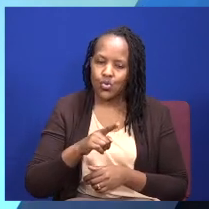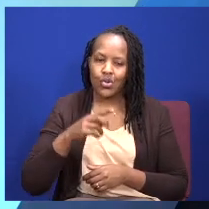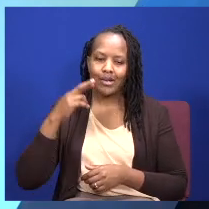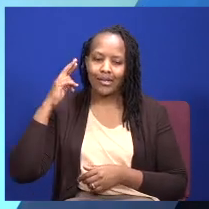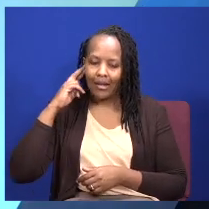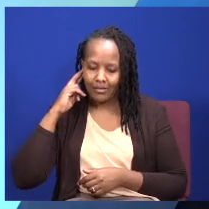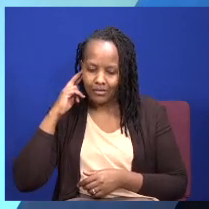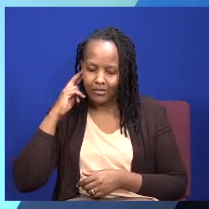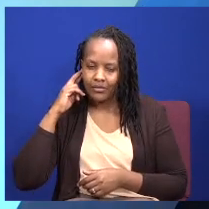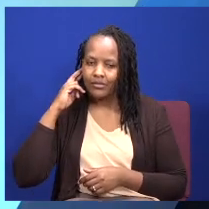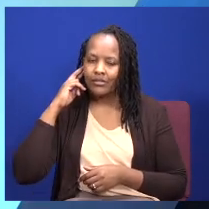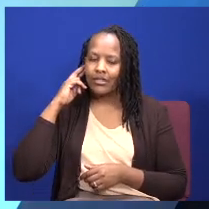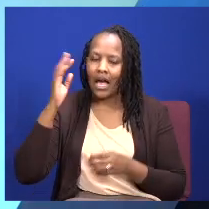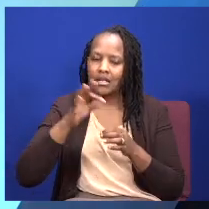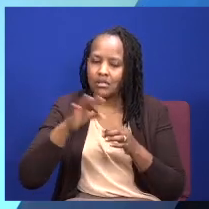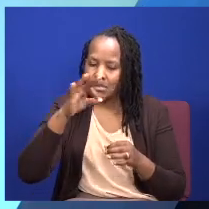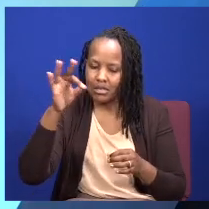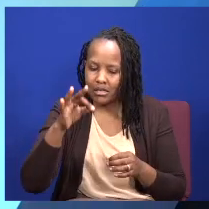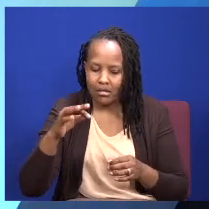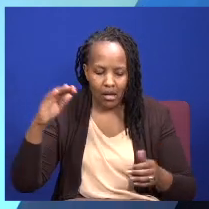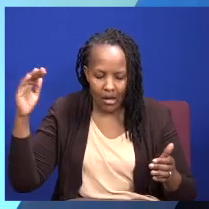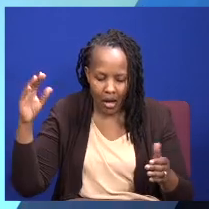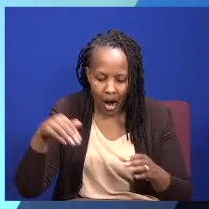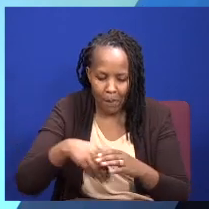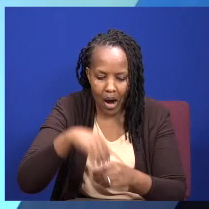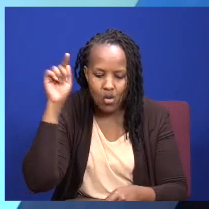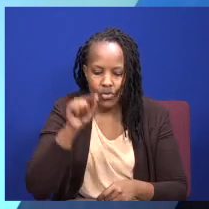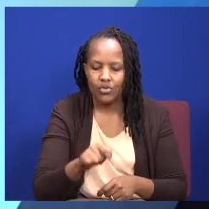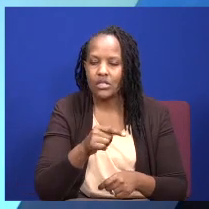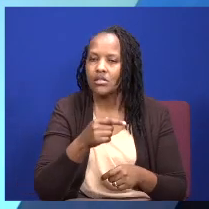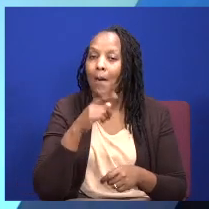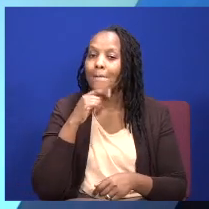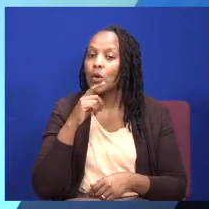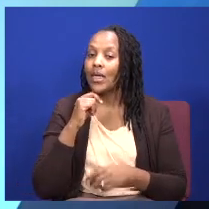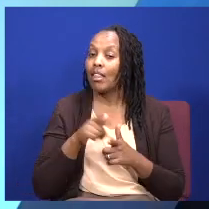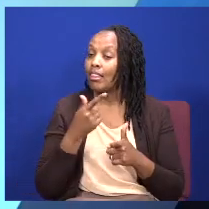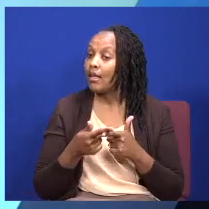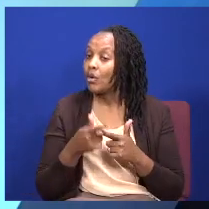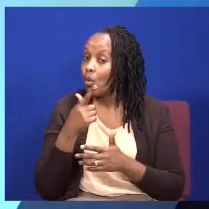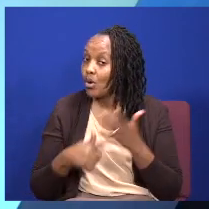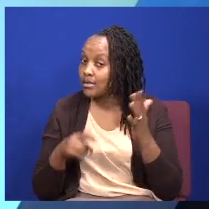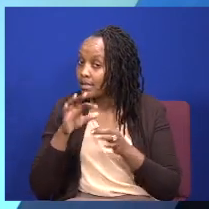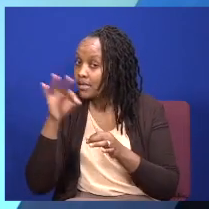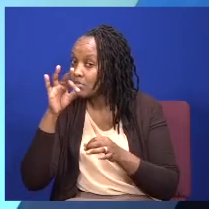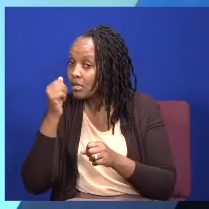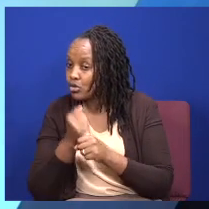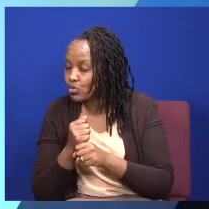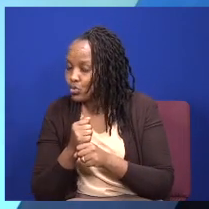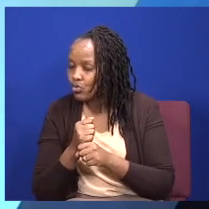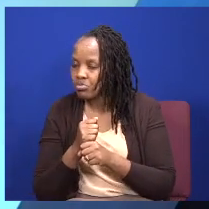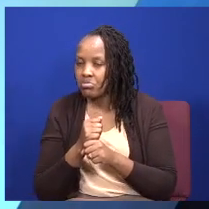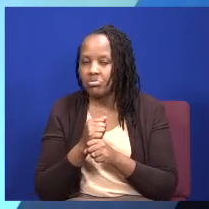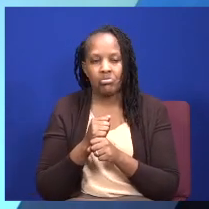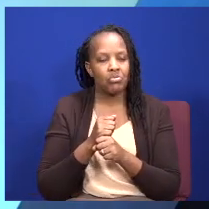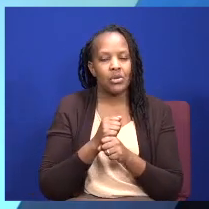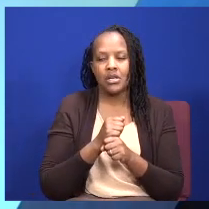you mute and deaf, dumb spirit, come out of this boy. And what did the spirit do? The spirit had no option.